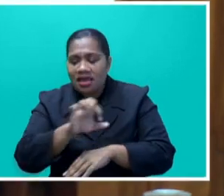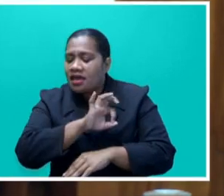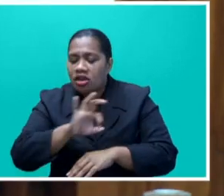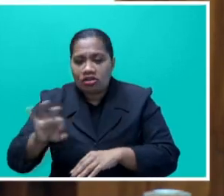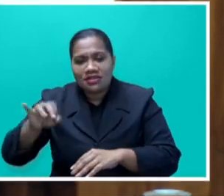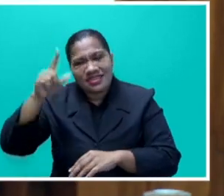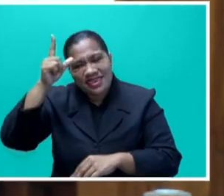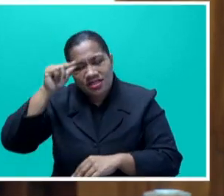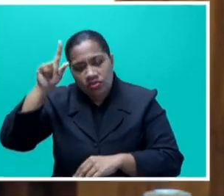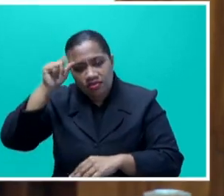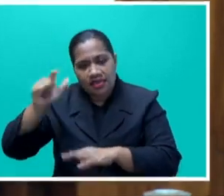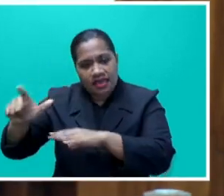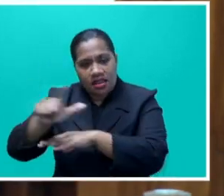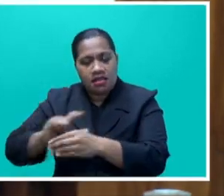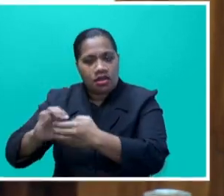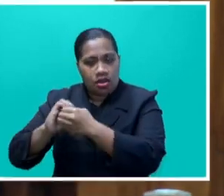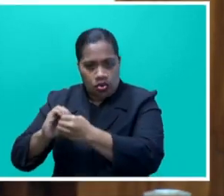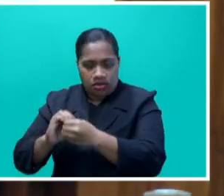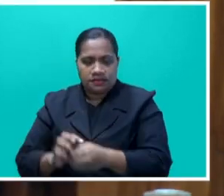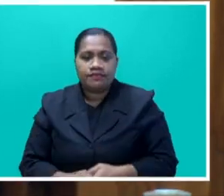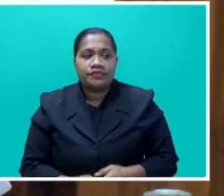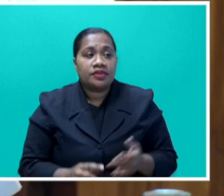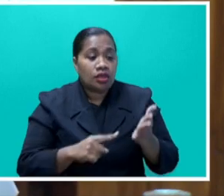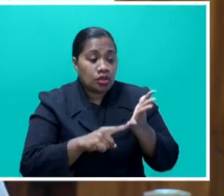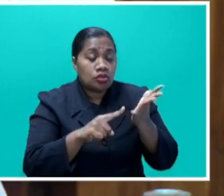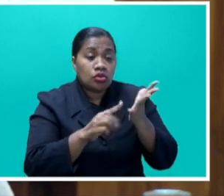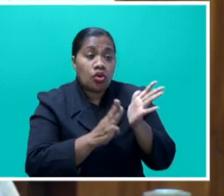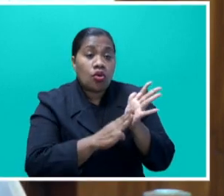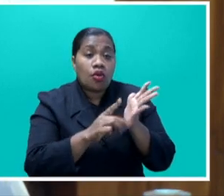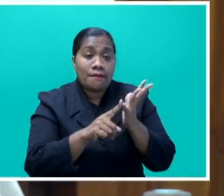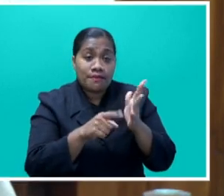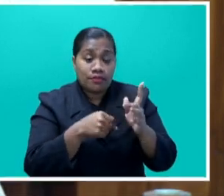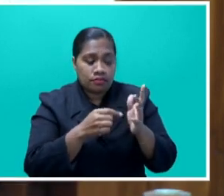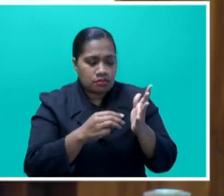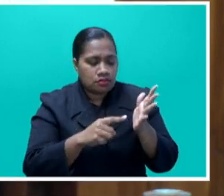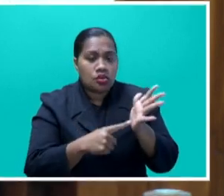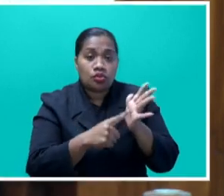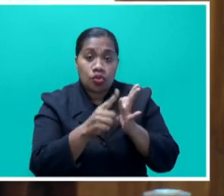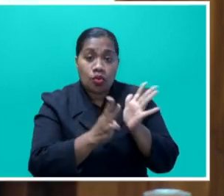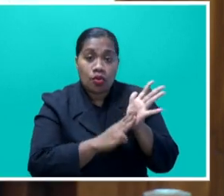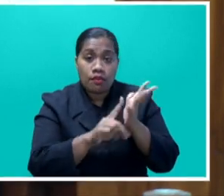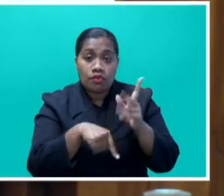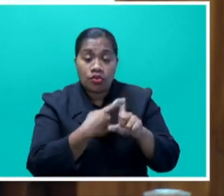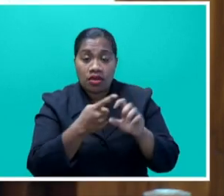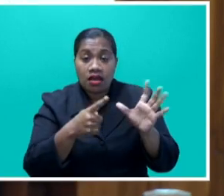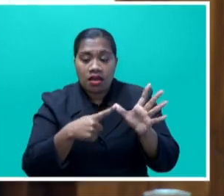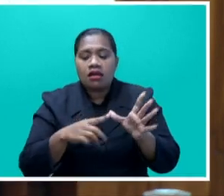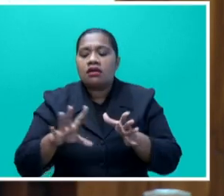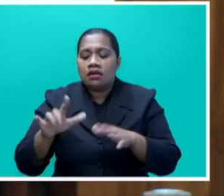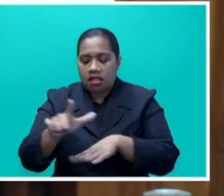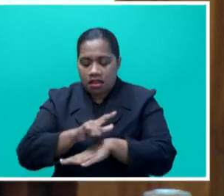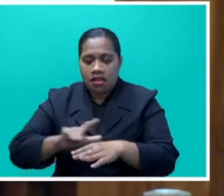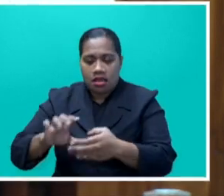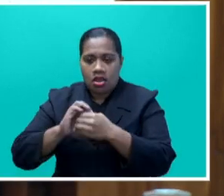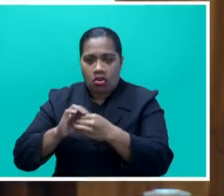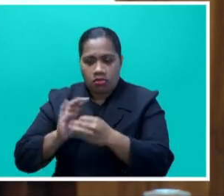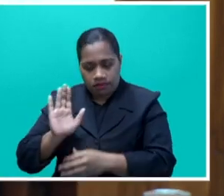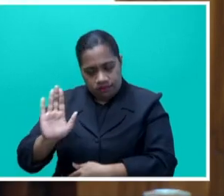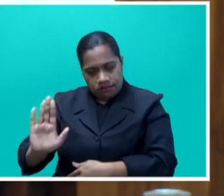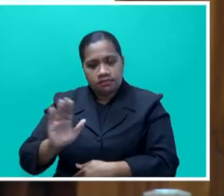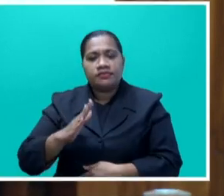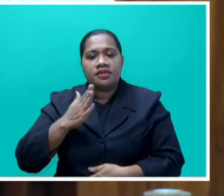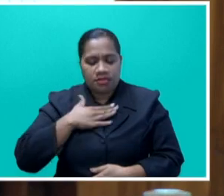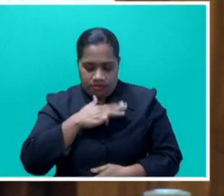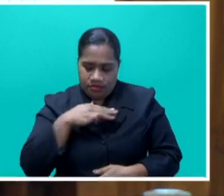landowners. Tomuka is owned by the landowners. My ministry paid the development lease for Tomuka.